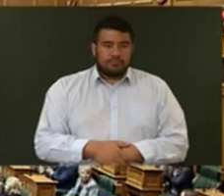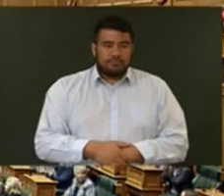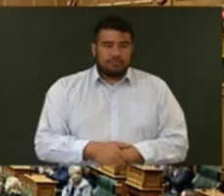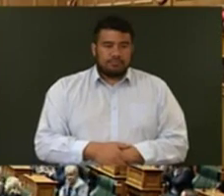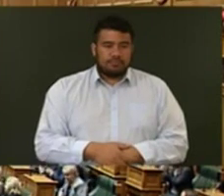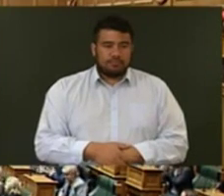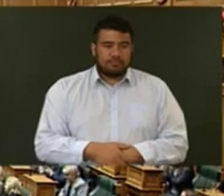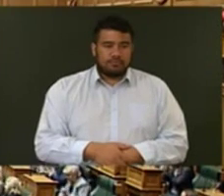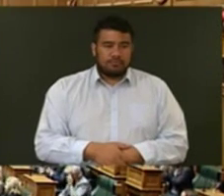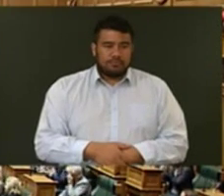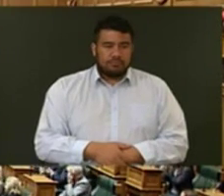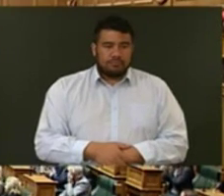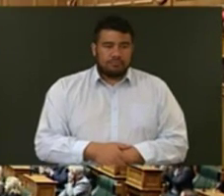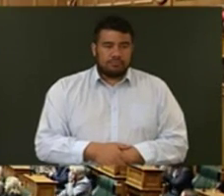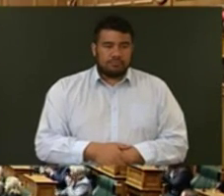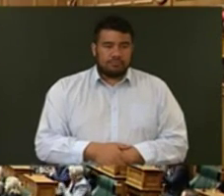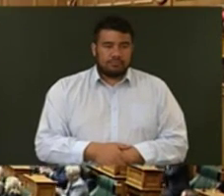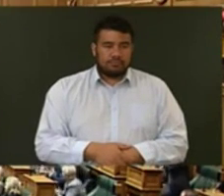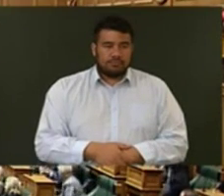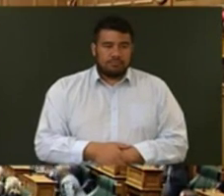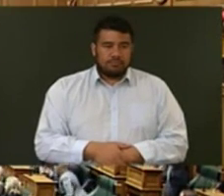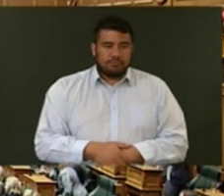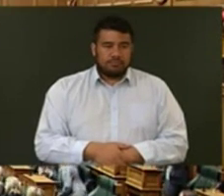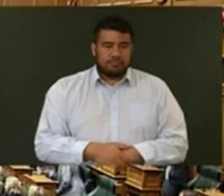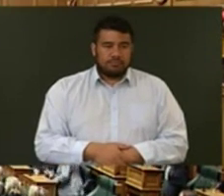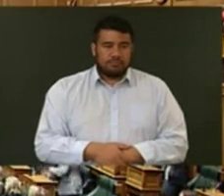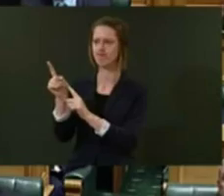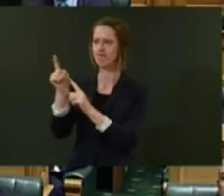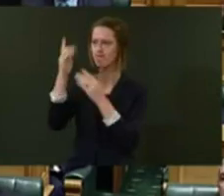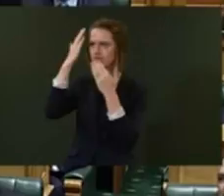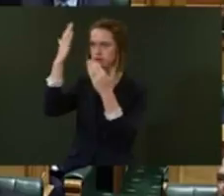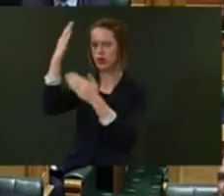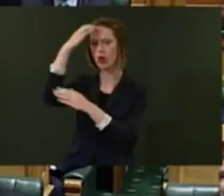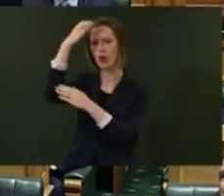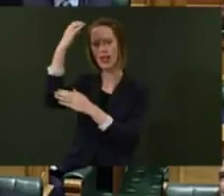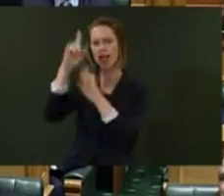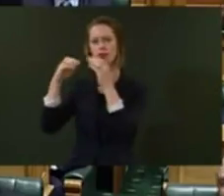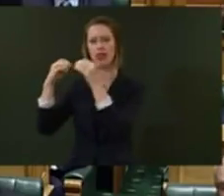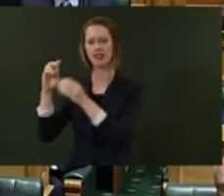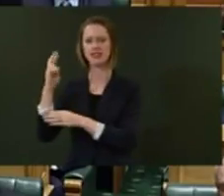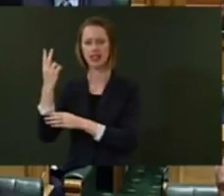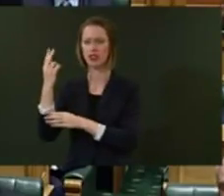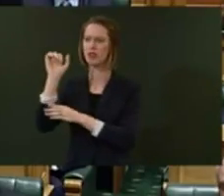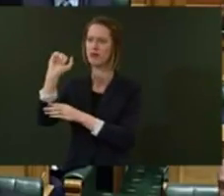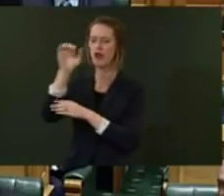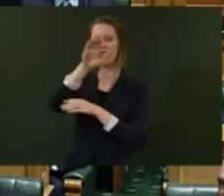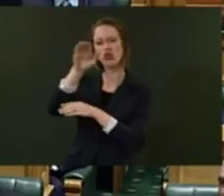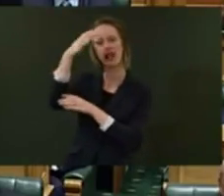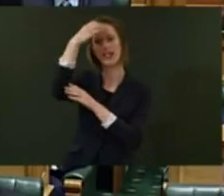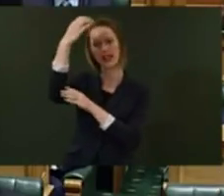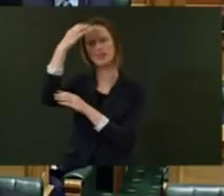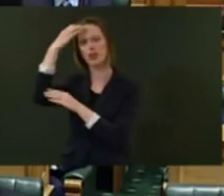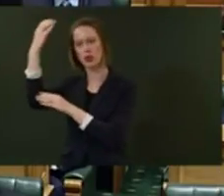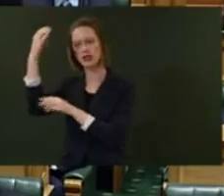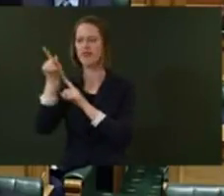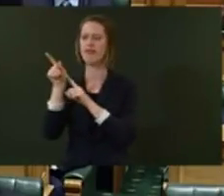rānei, 22 I whakamahi I te reo Māori. Ka noho pirihunga, ka noho pūmau, kia